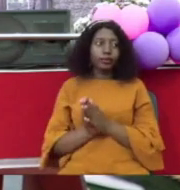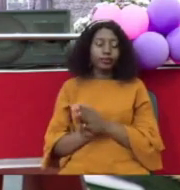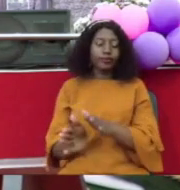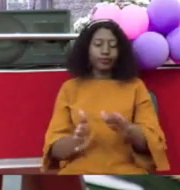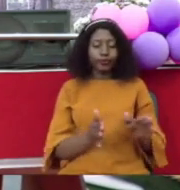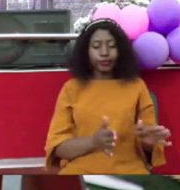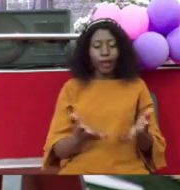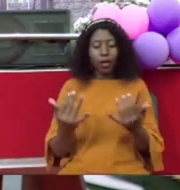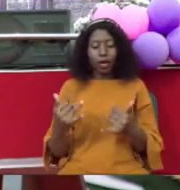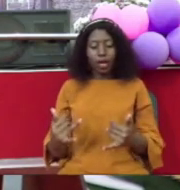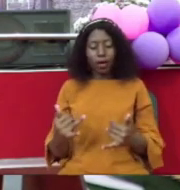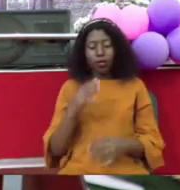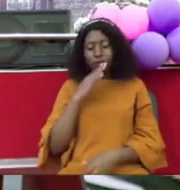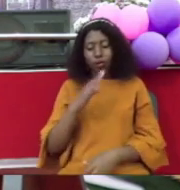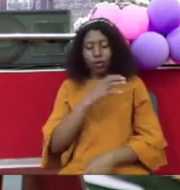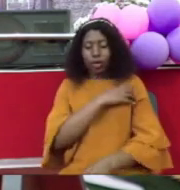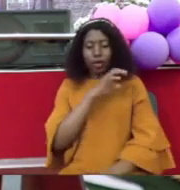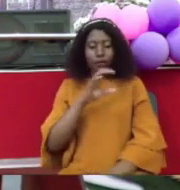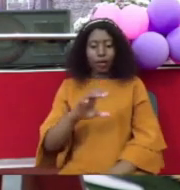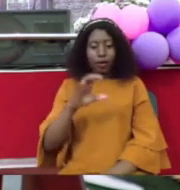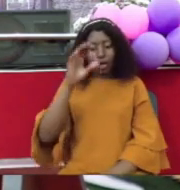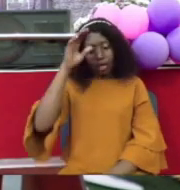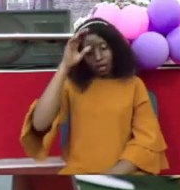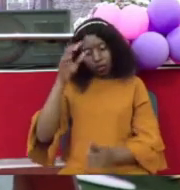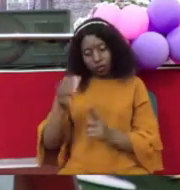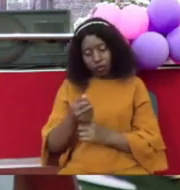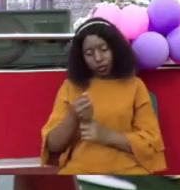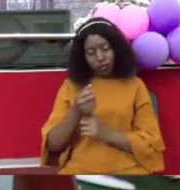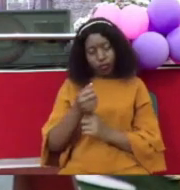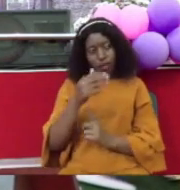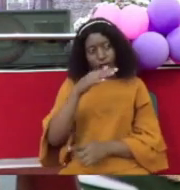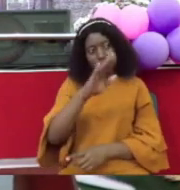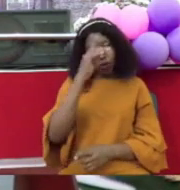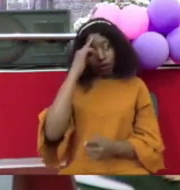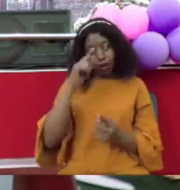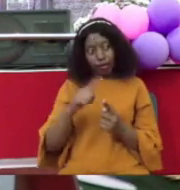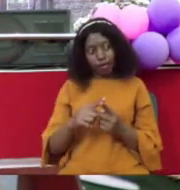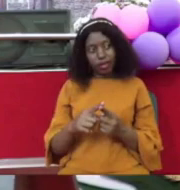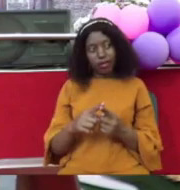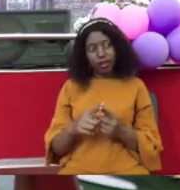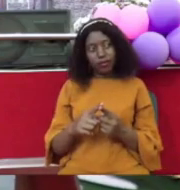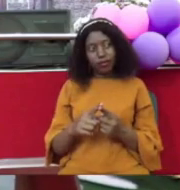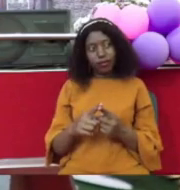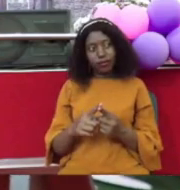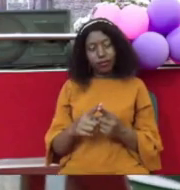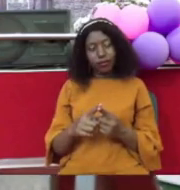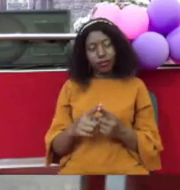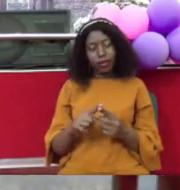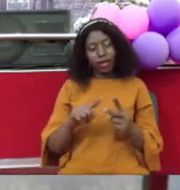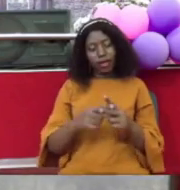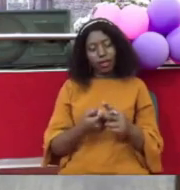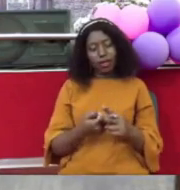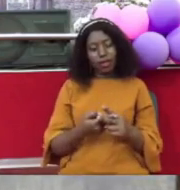your purpose. Ili ukawezeshwe fikiliza malengo yako. You have to be. The starting point is